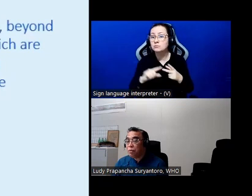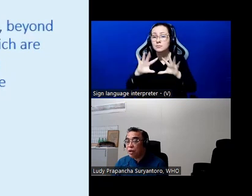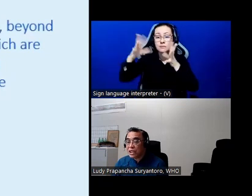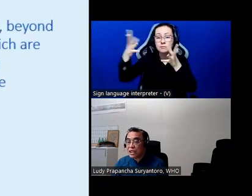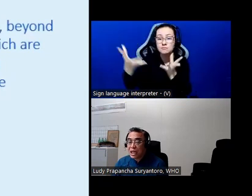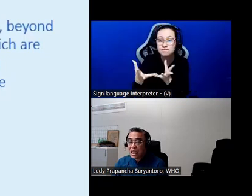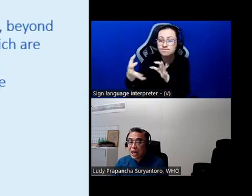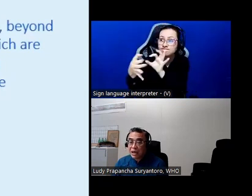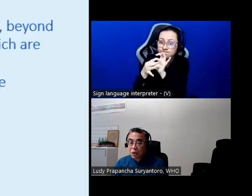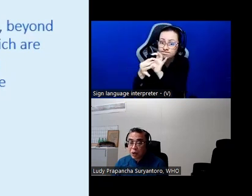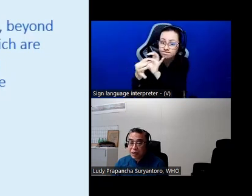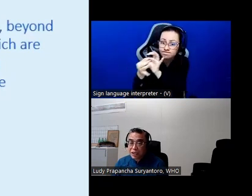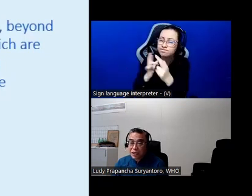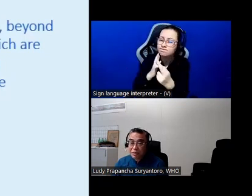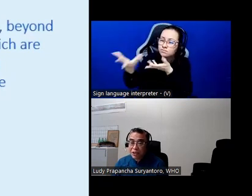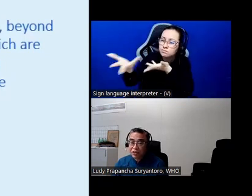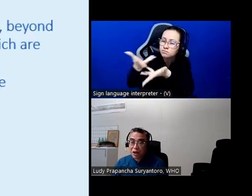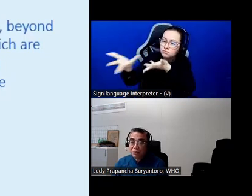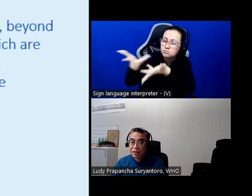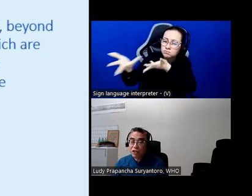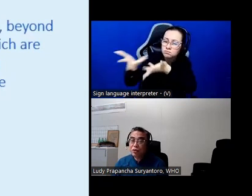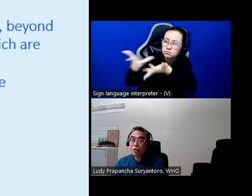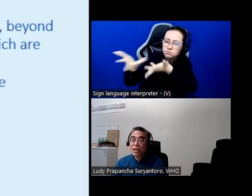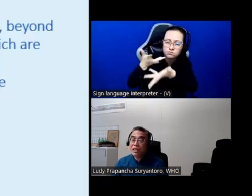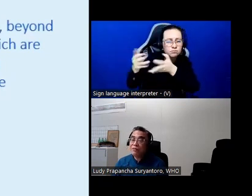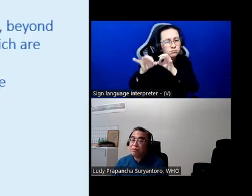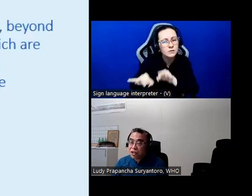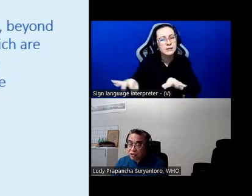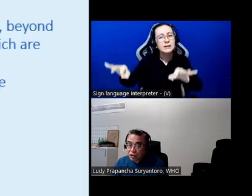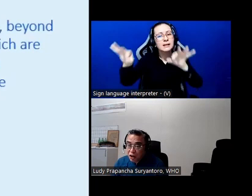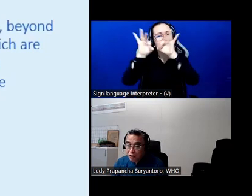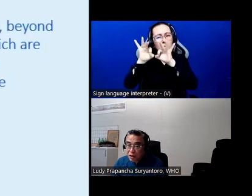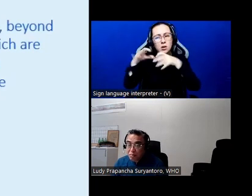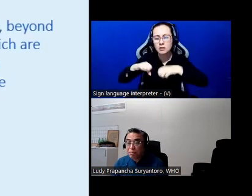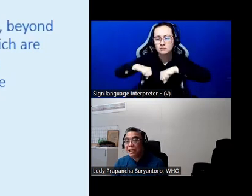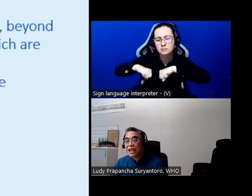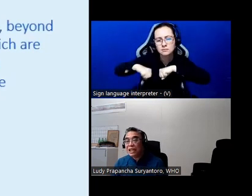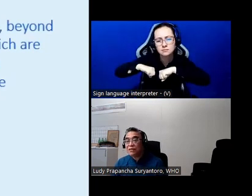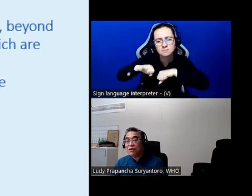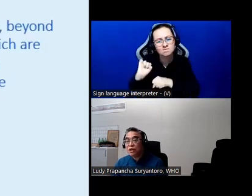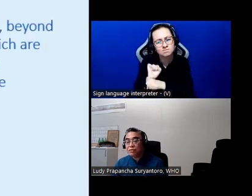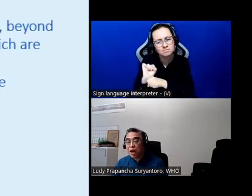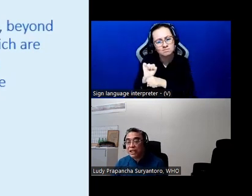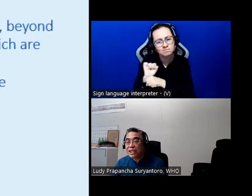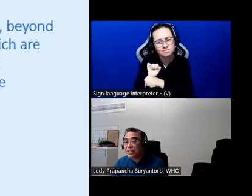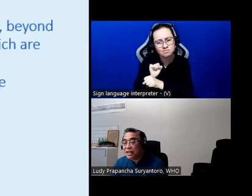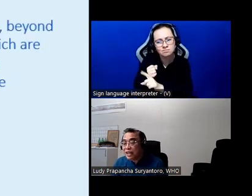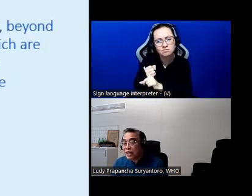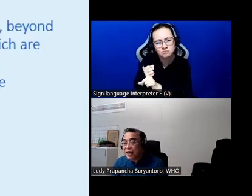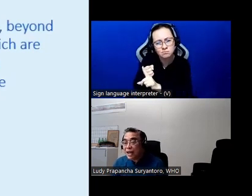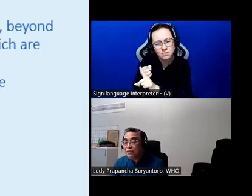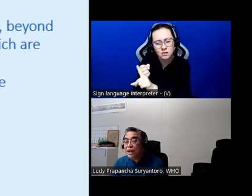an important area of collaboration because of the two different missions of public health and foreign